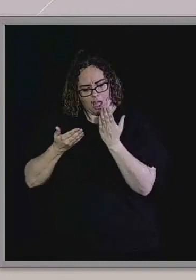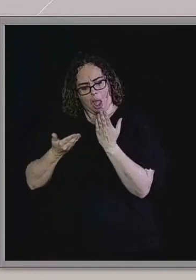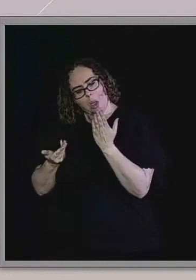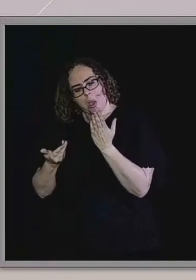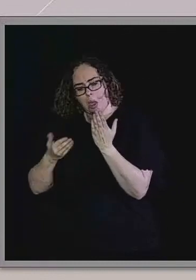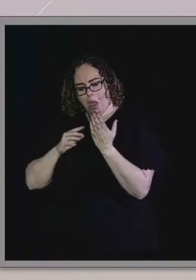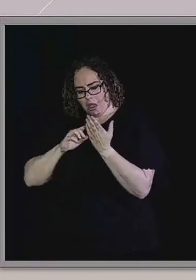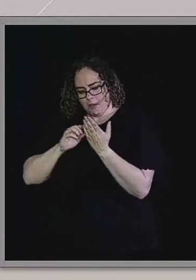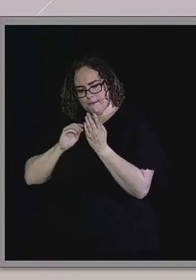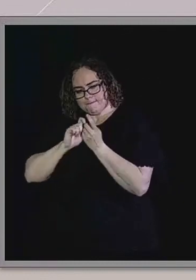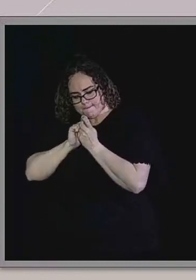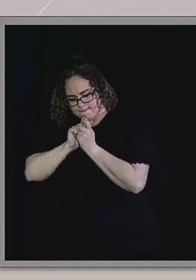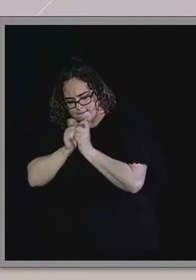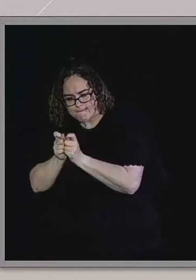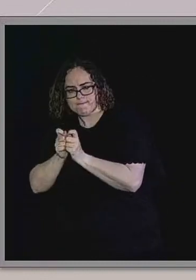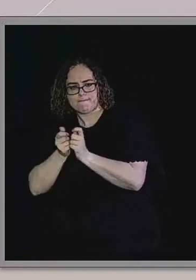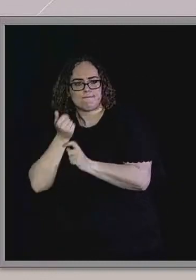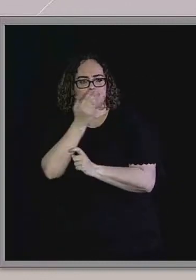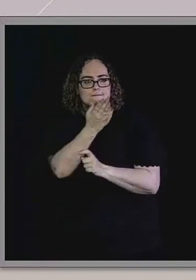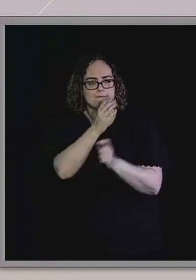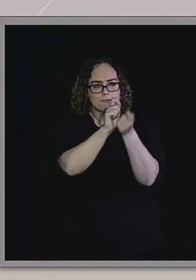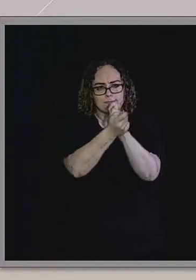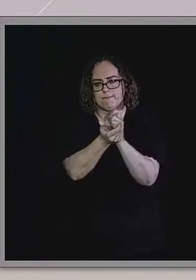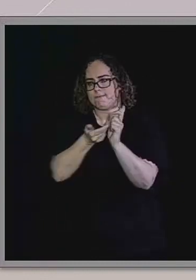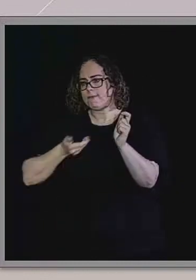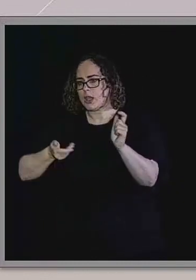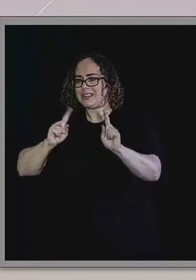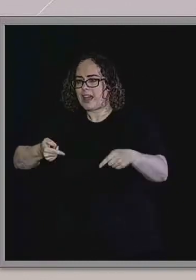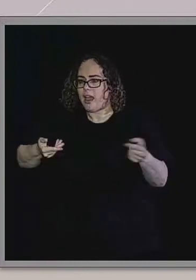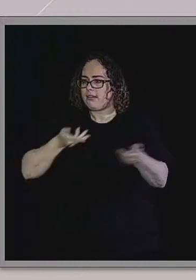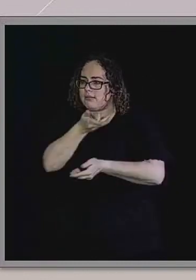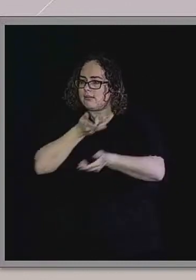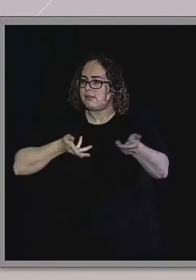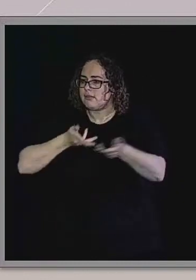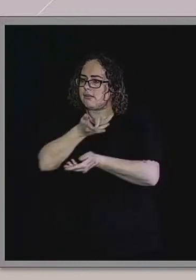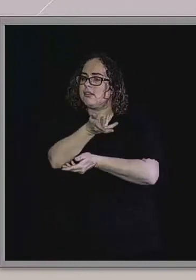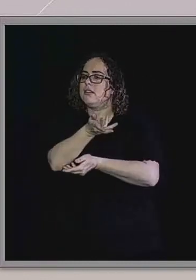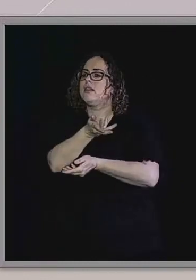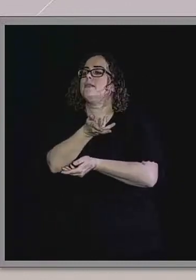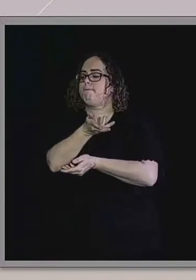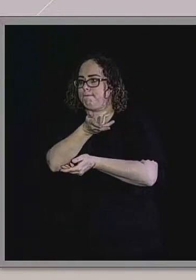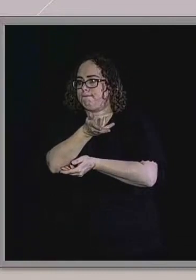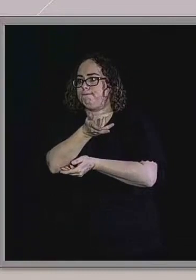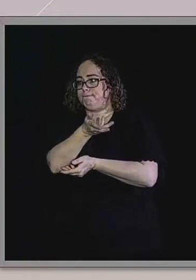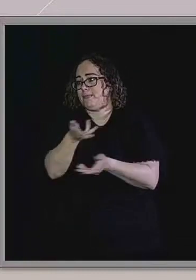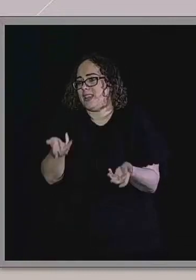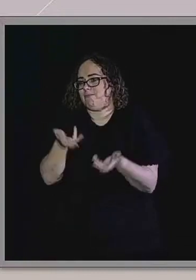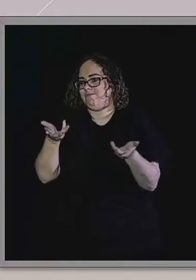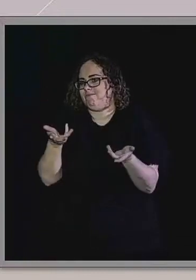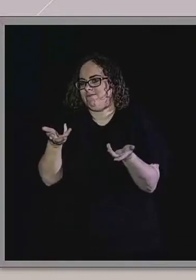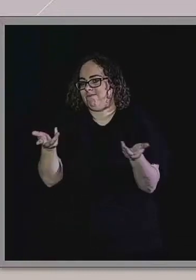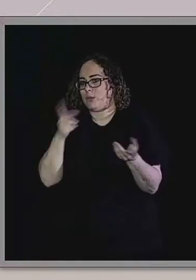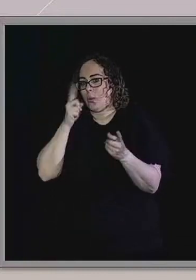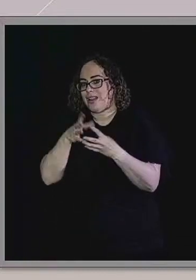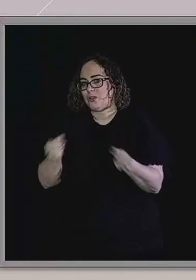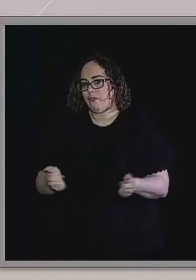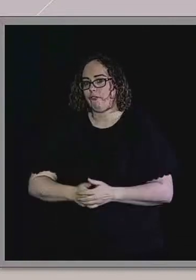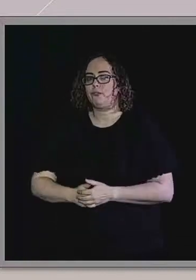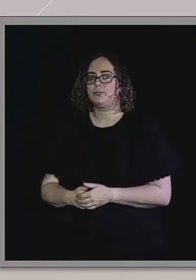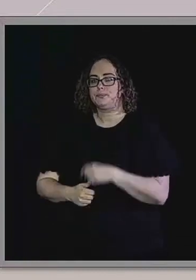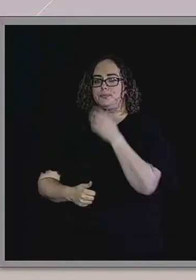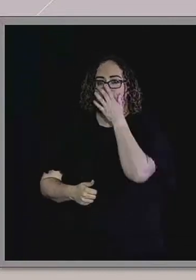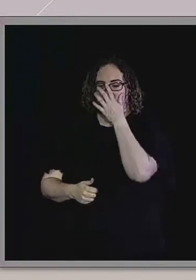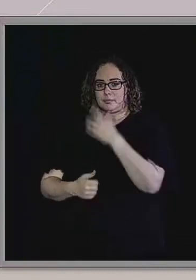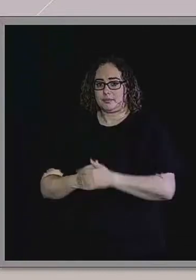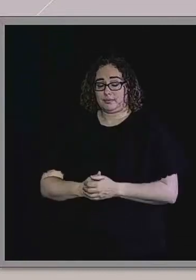water, You can lead a horse to water, but you can't make it drink. Next question. Just